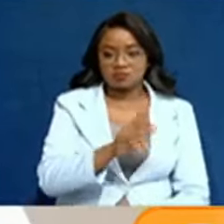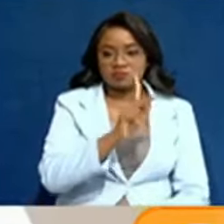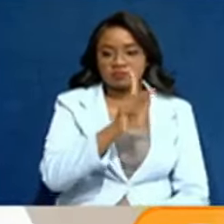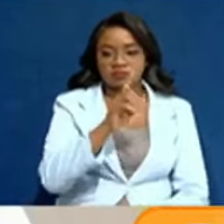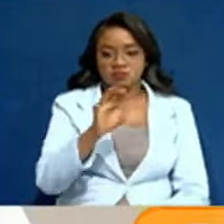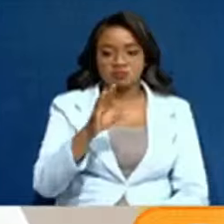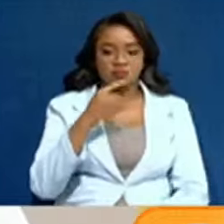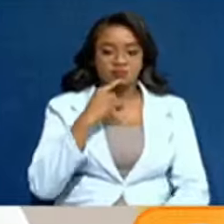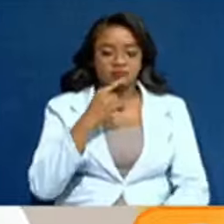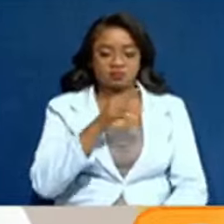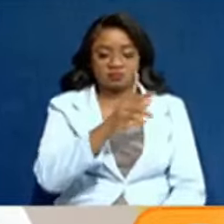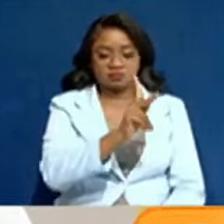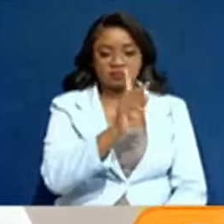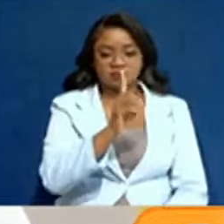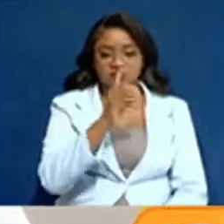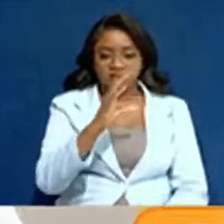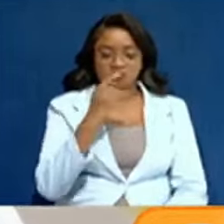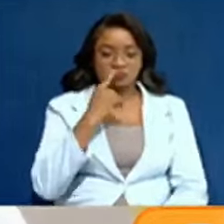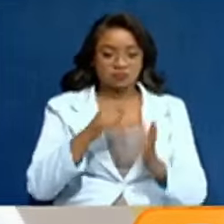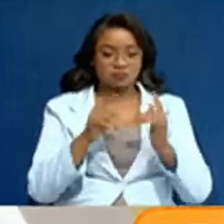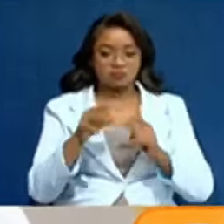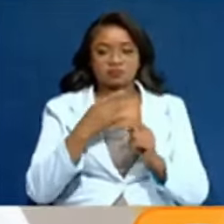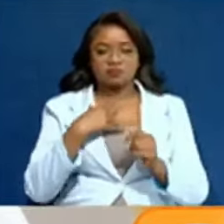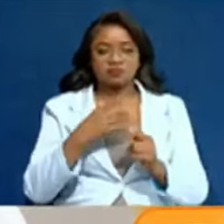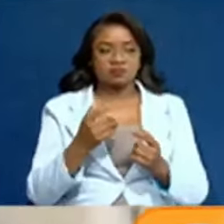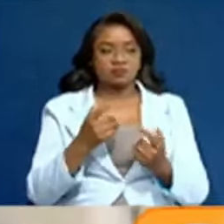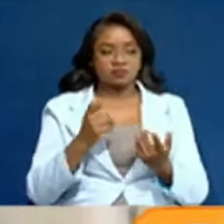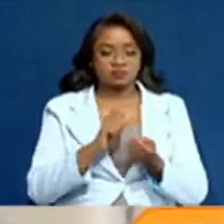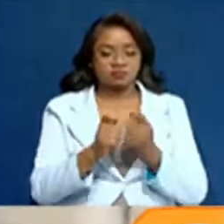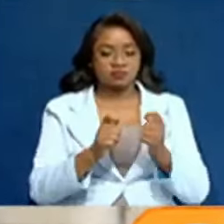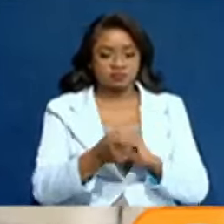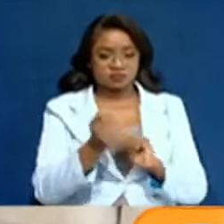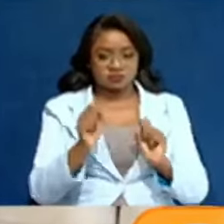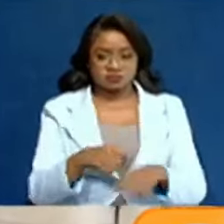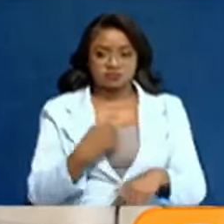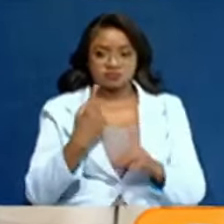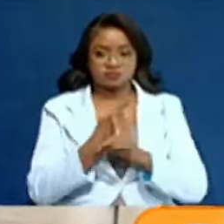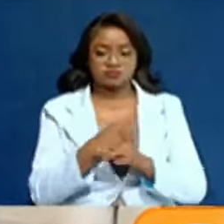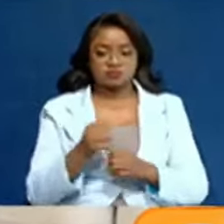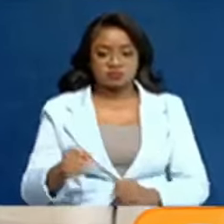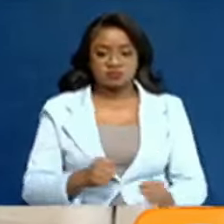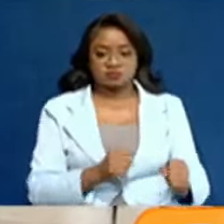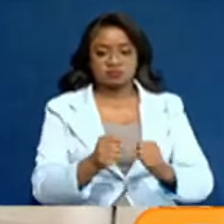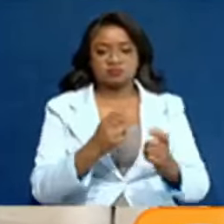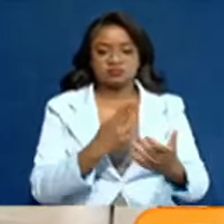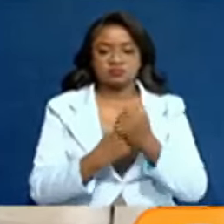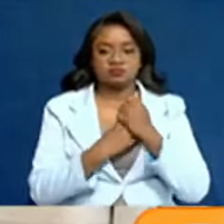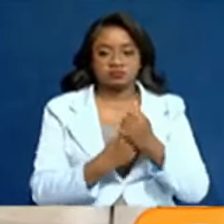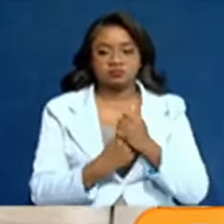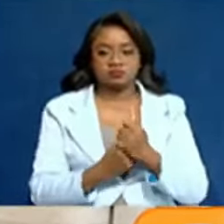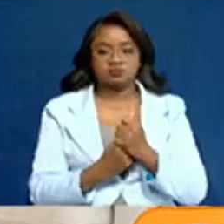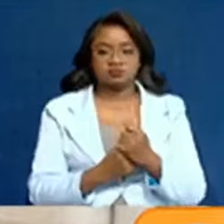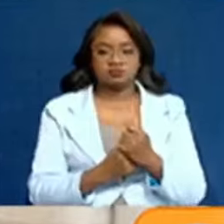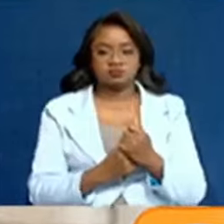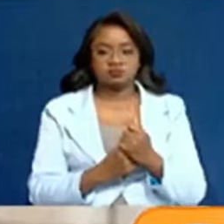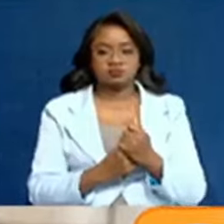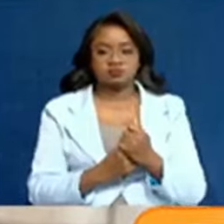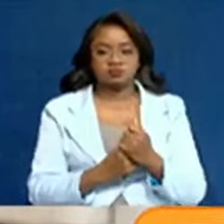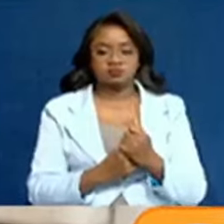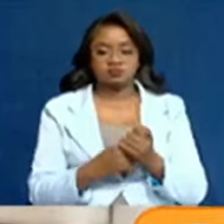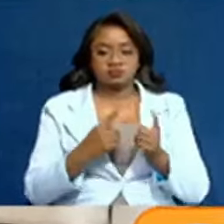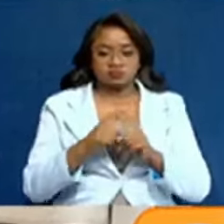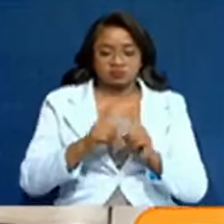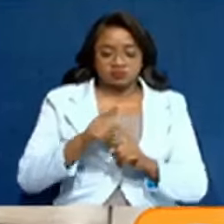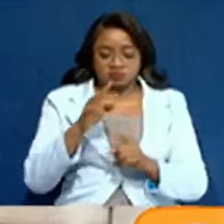to fostering investment and technological transfer through strategic partnerships. He says the terms are friendly, with the interest rates